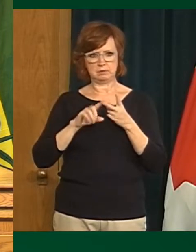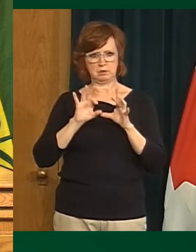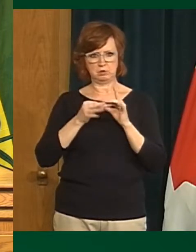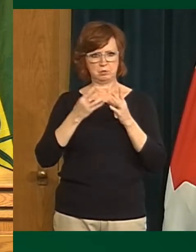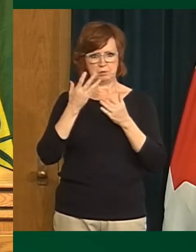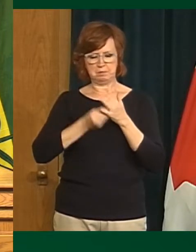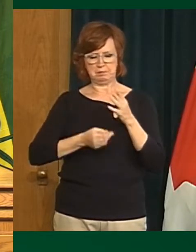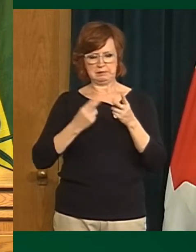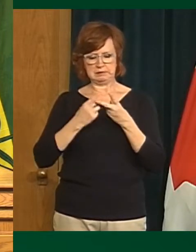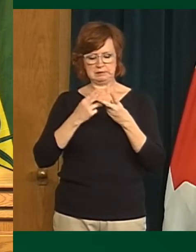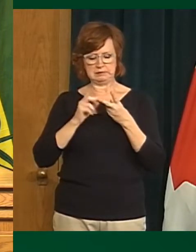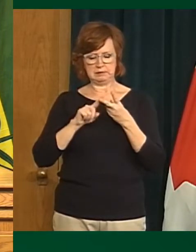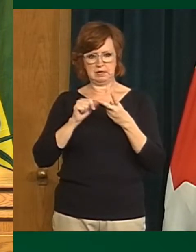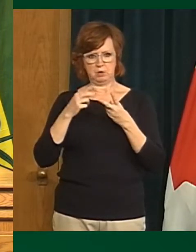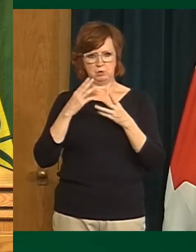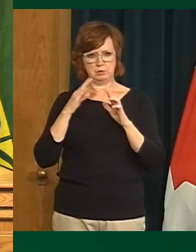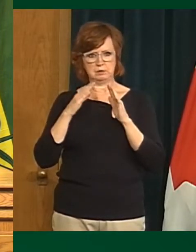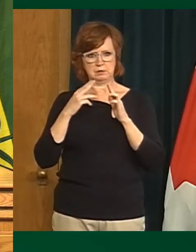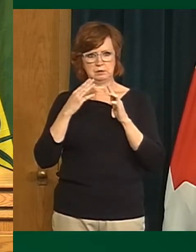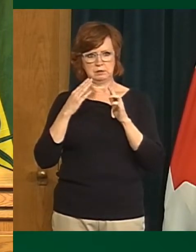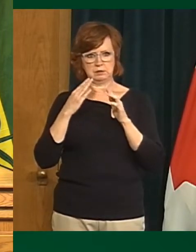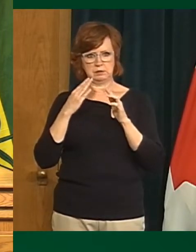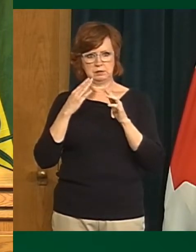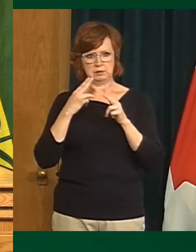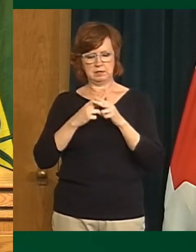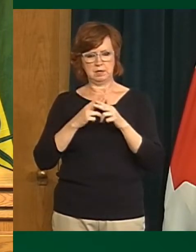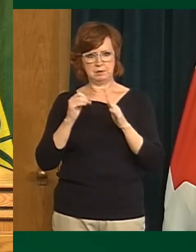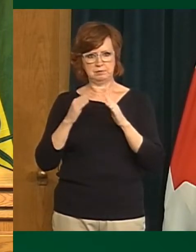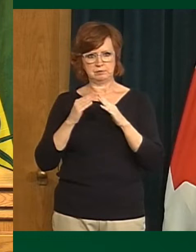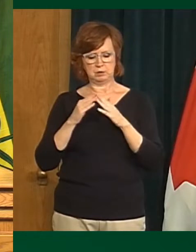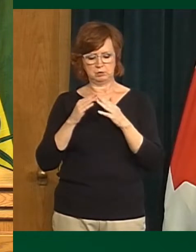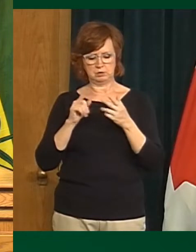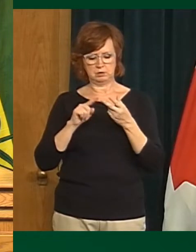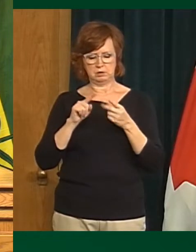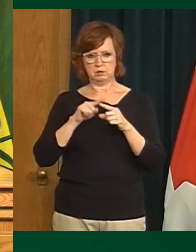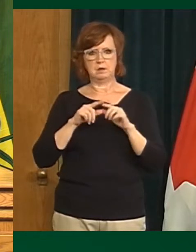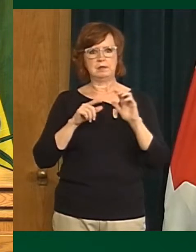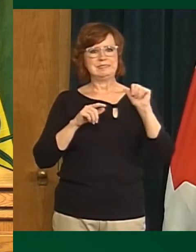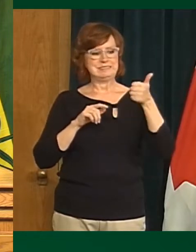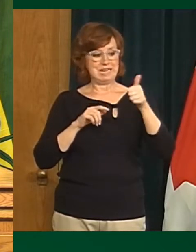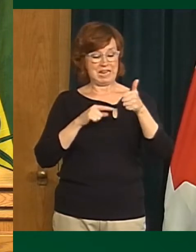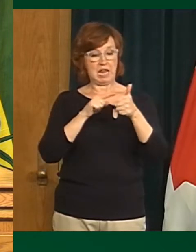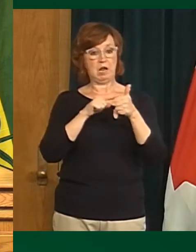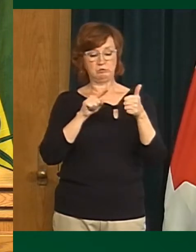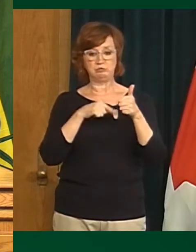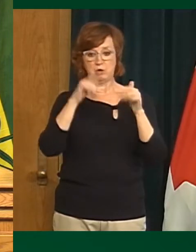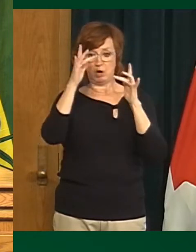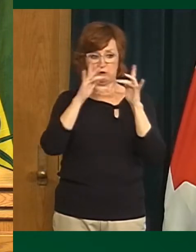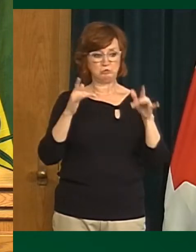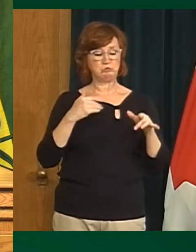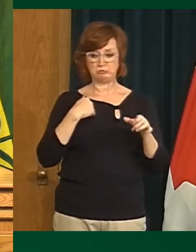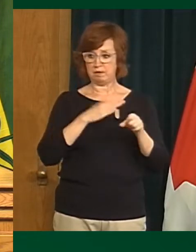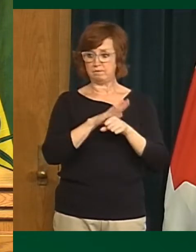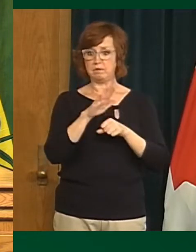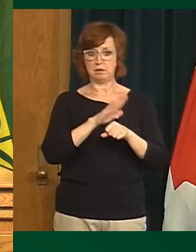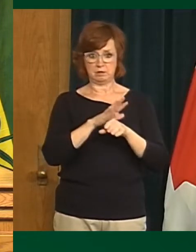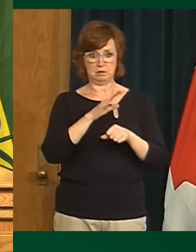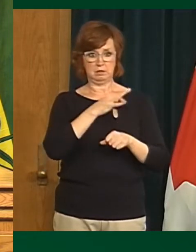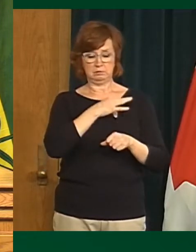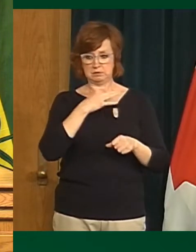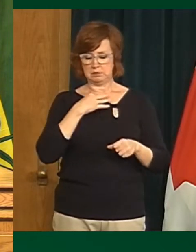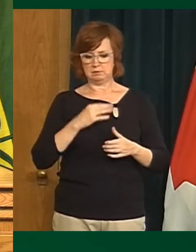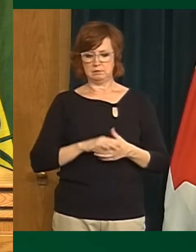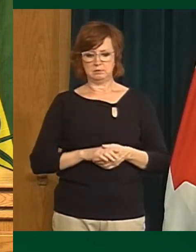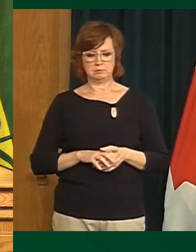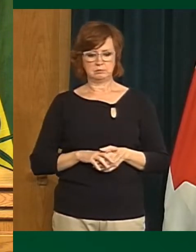disruptions of service because of either physician staffing or others. And it's important to know that it's not just around physician staffing, it's around those other experts, lab